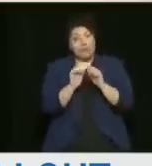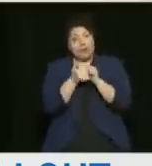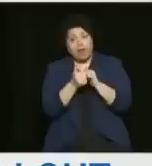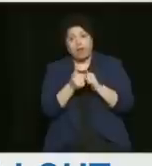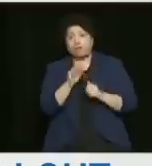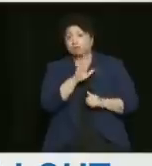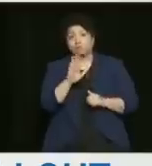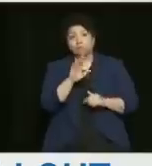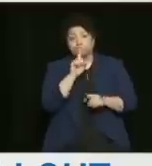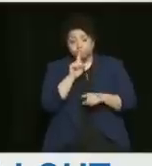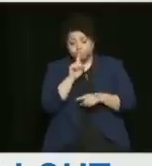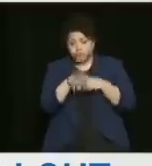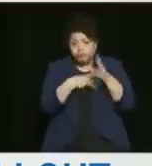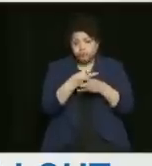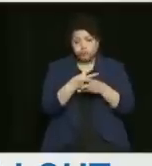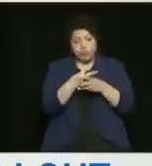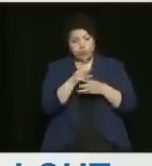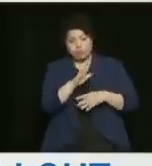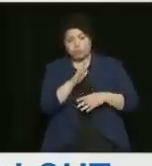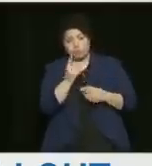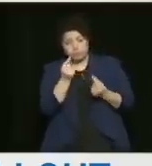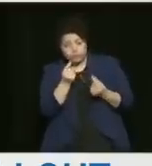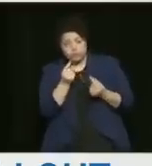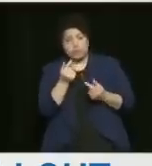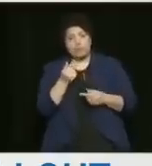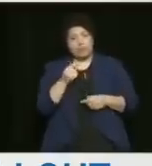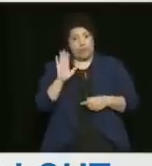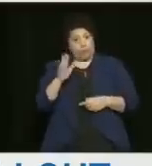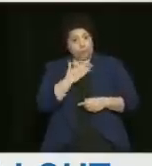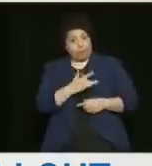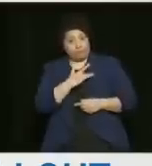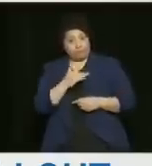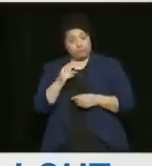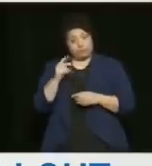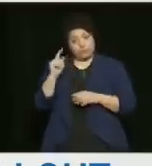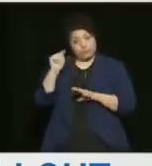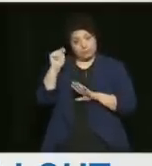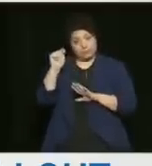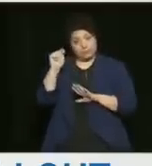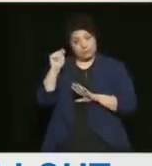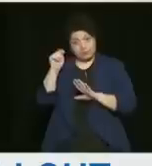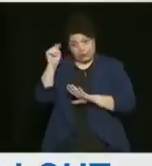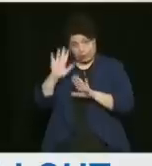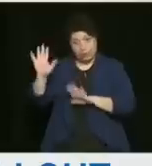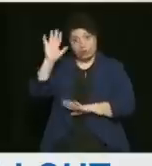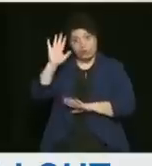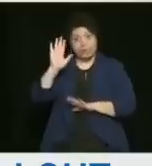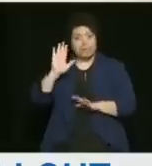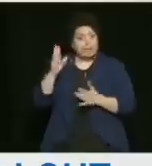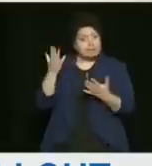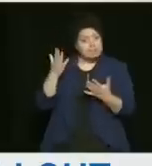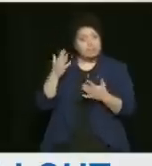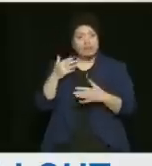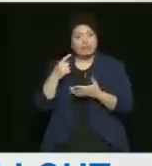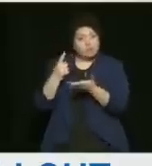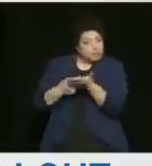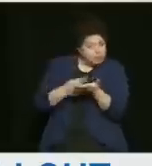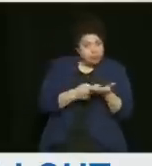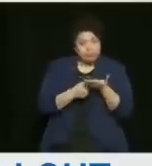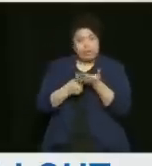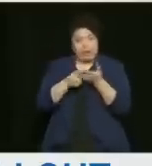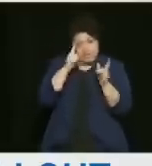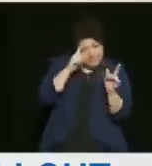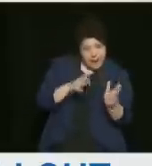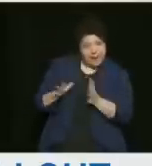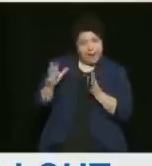can't speak for the provinces and territories, there's some very, I think, intense discussion and planning going on. Because even